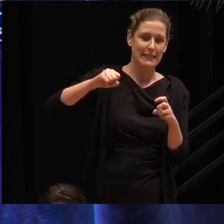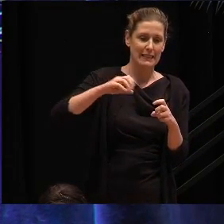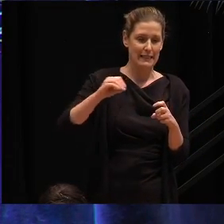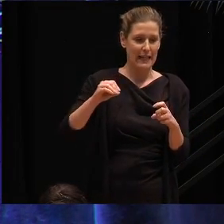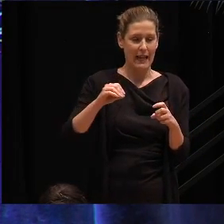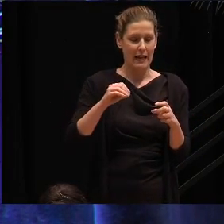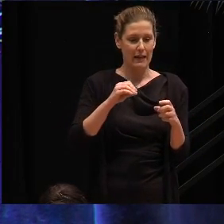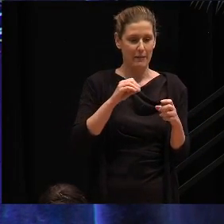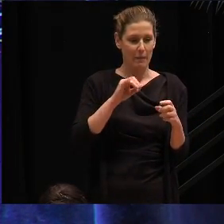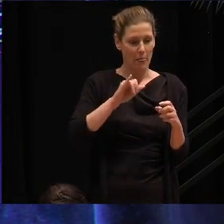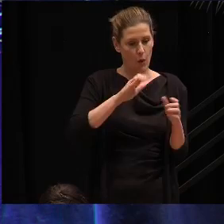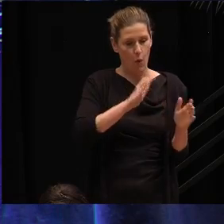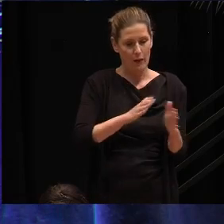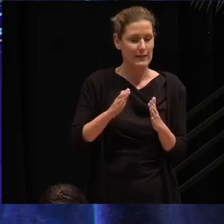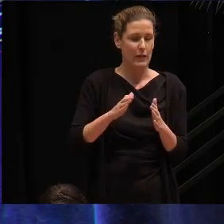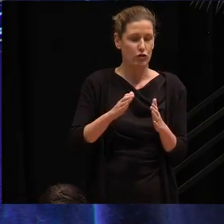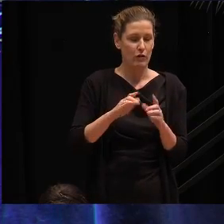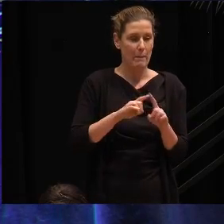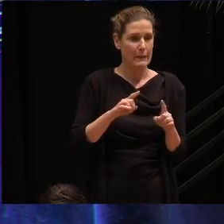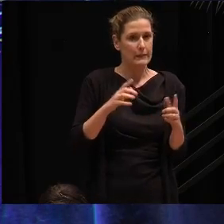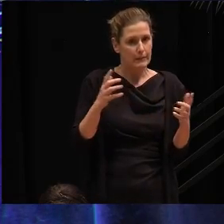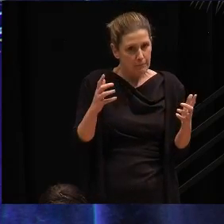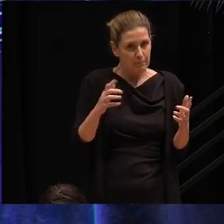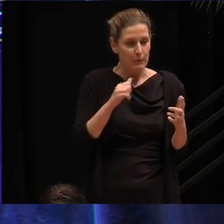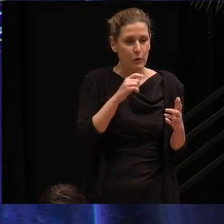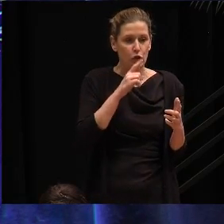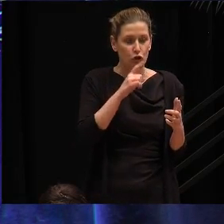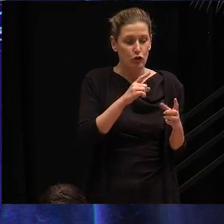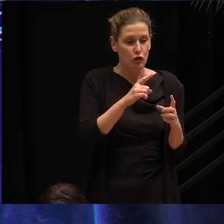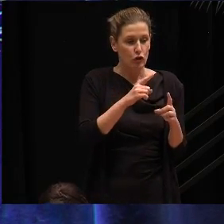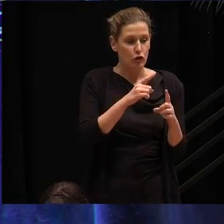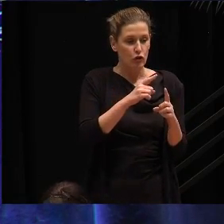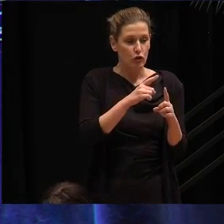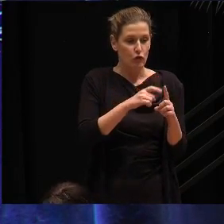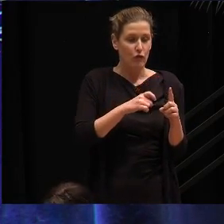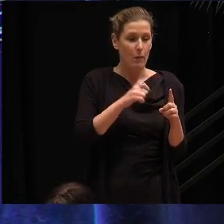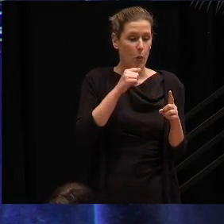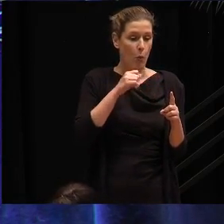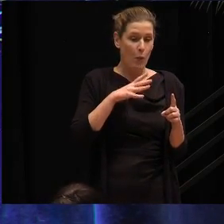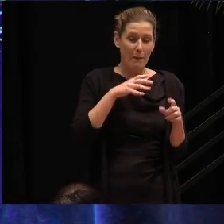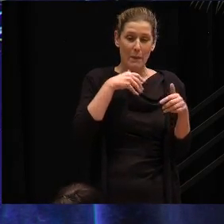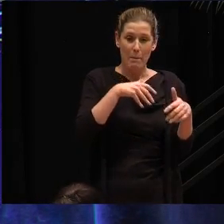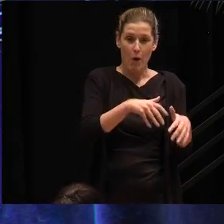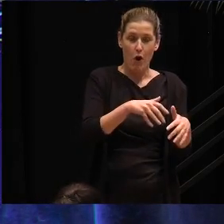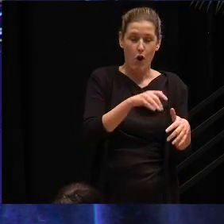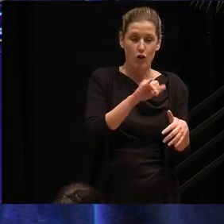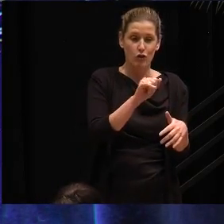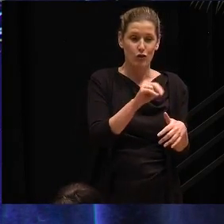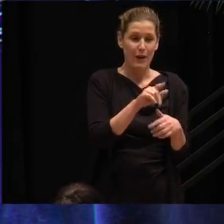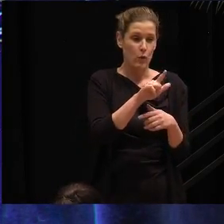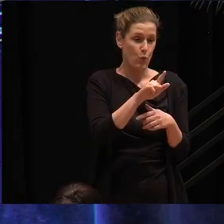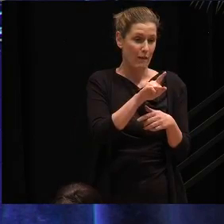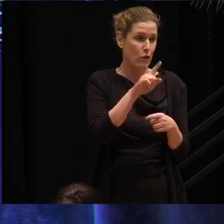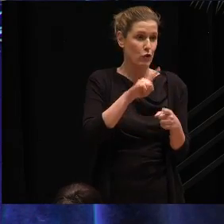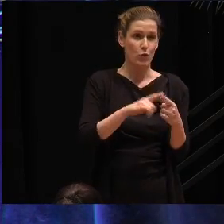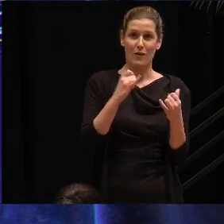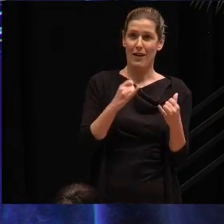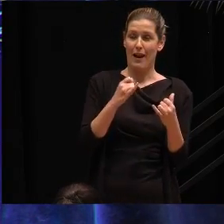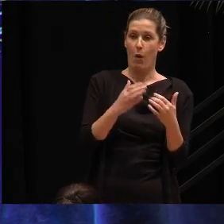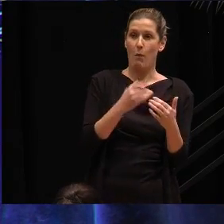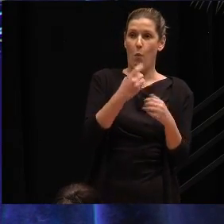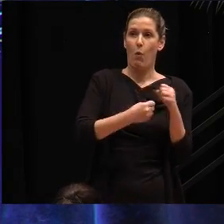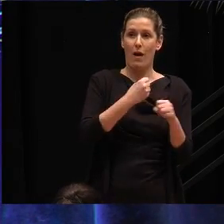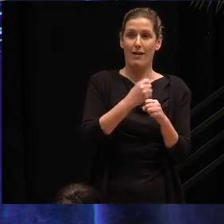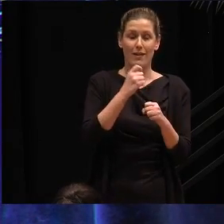or lack thereof, but I'm not so sure from the first Women's March on January 21st to almost 1 year to the